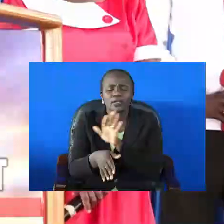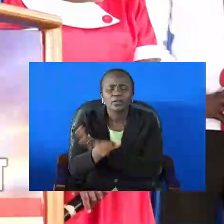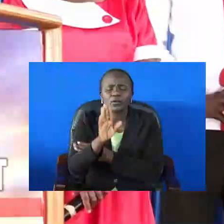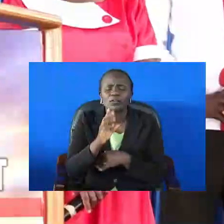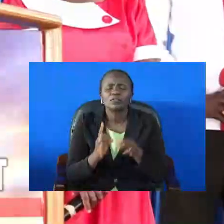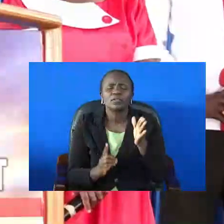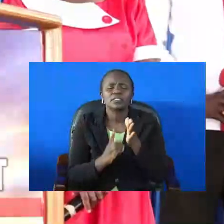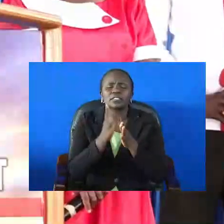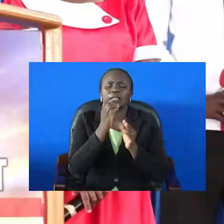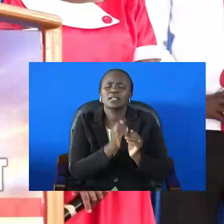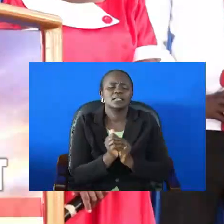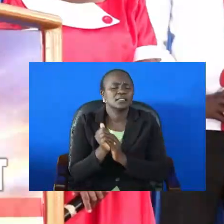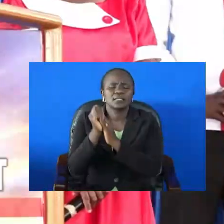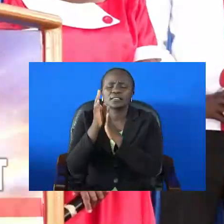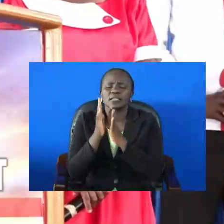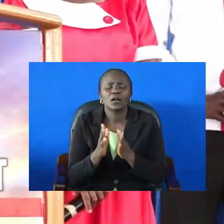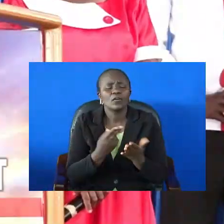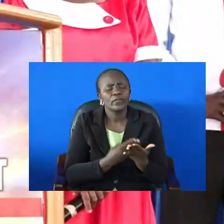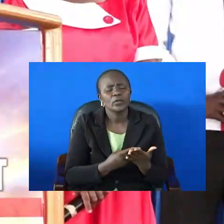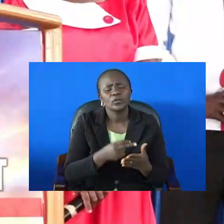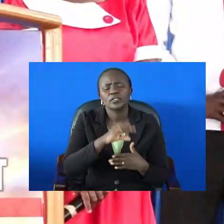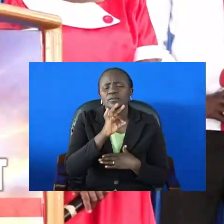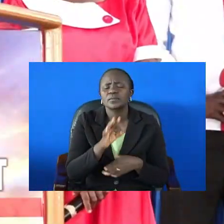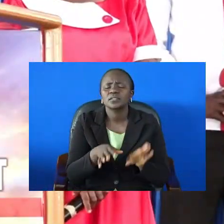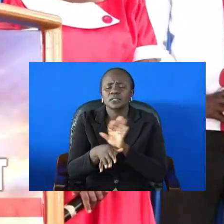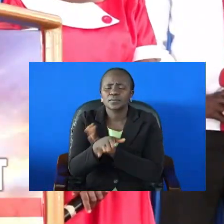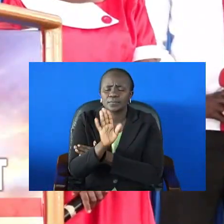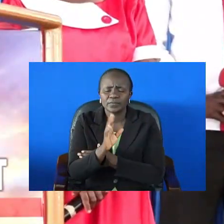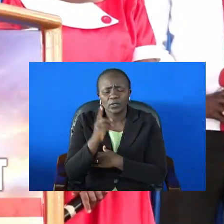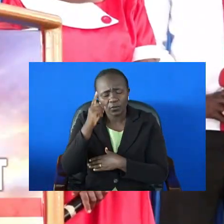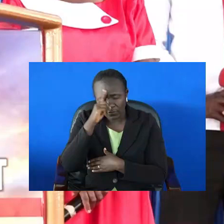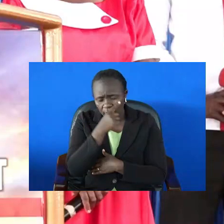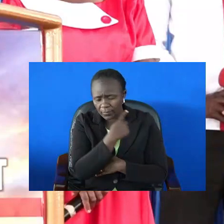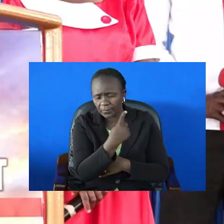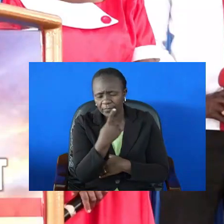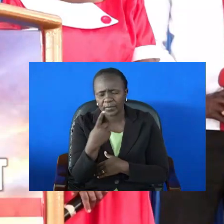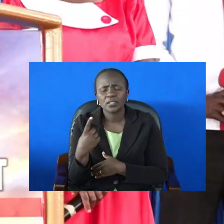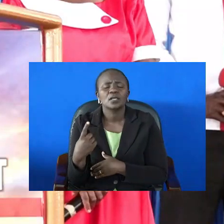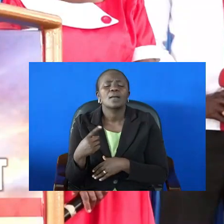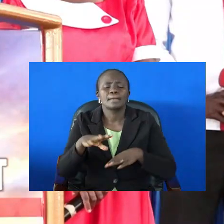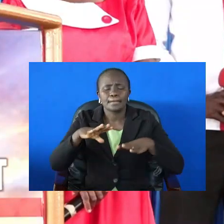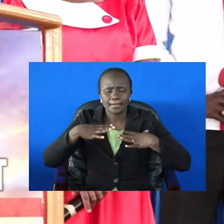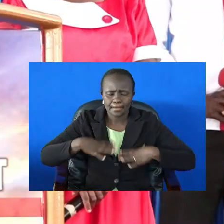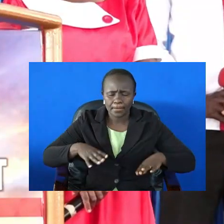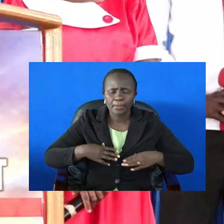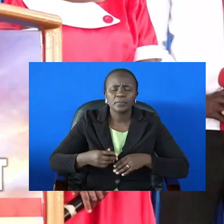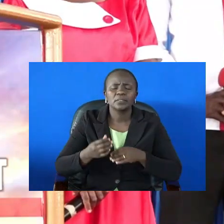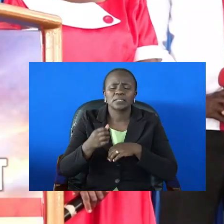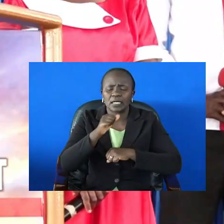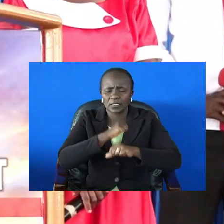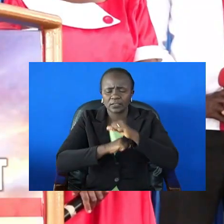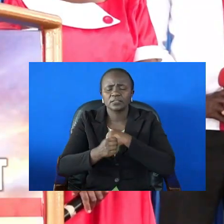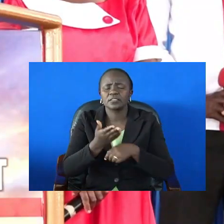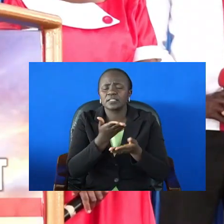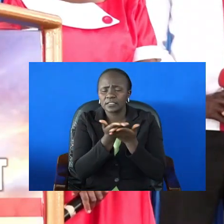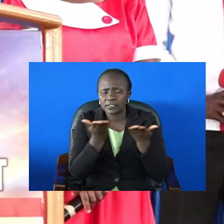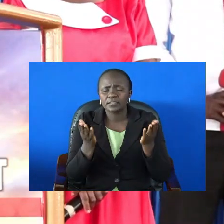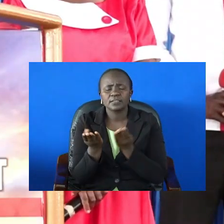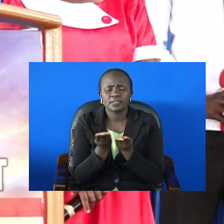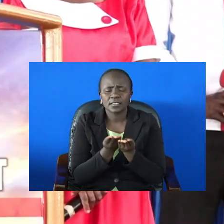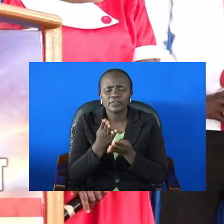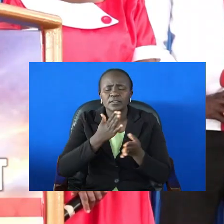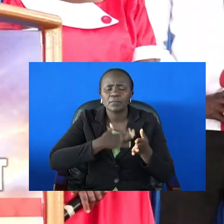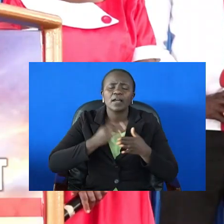for the divine leadership of your Holy Spirit, O God. For each and every person taking part in this service, my